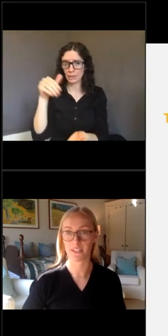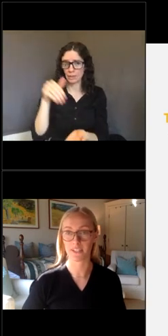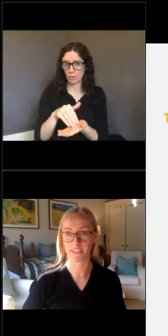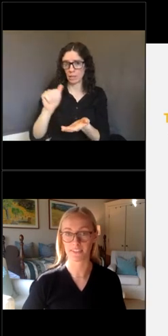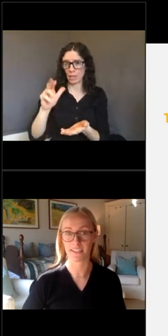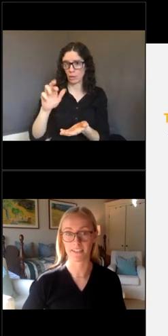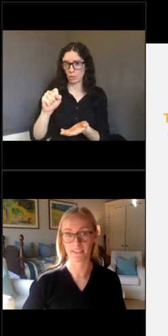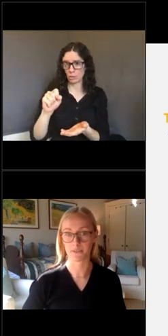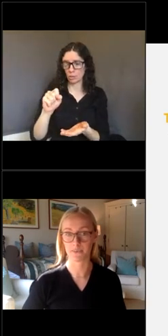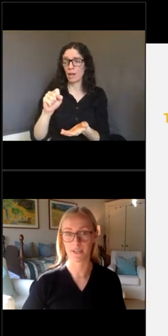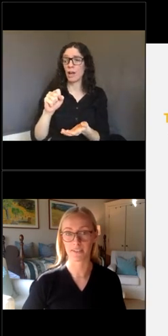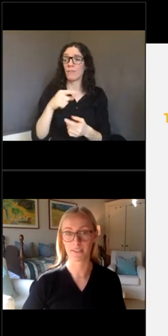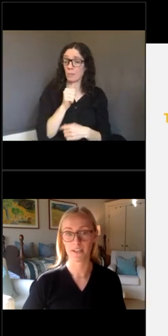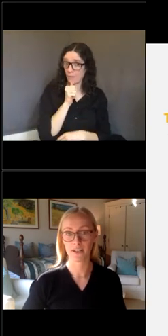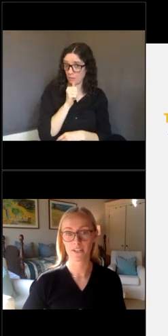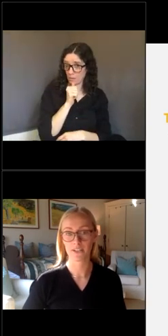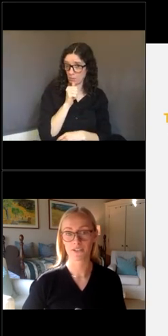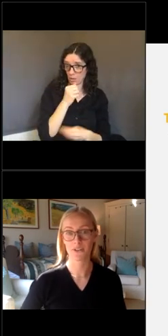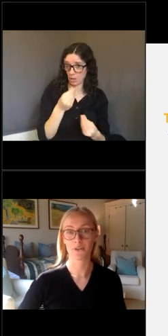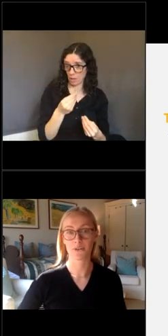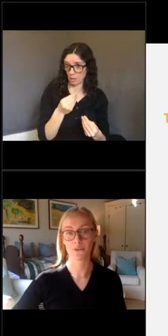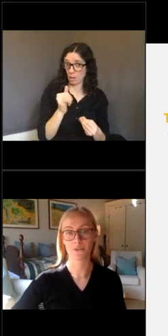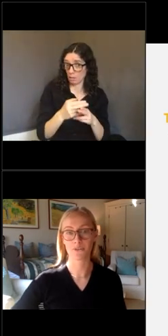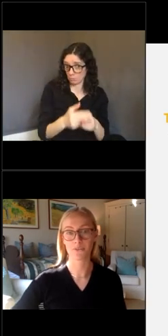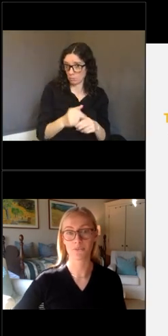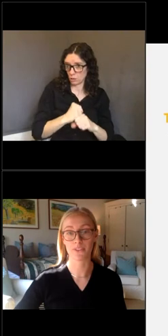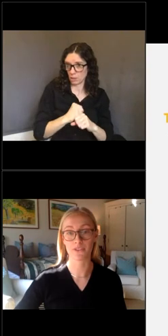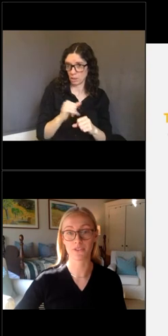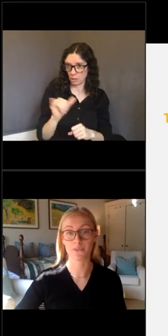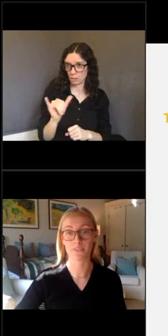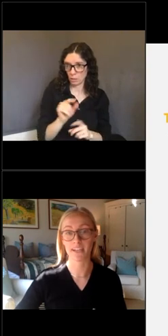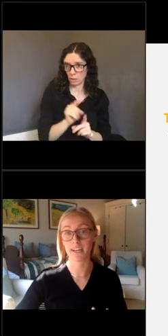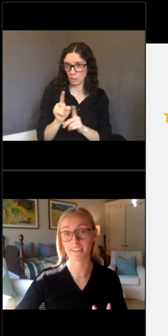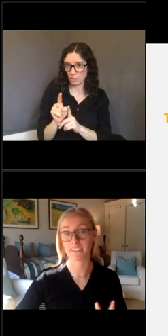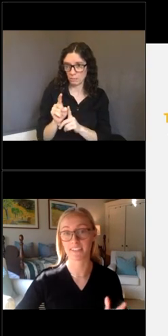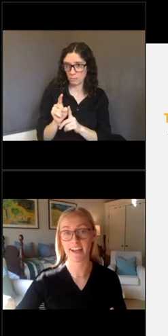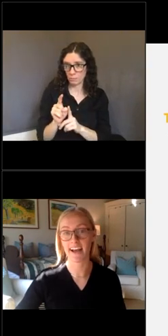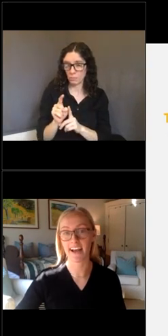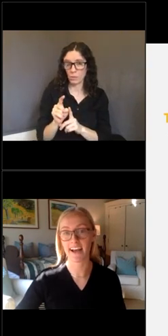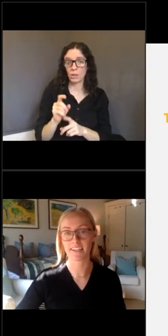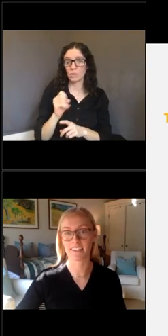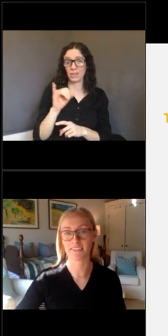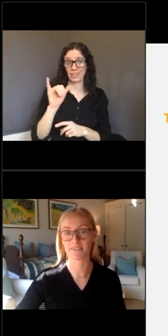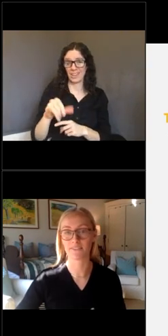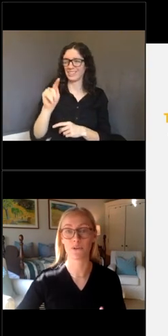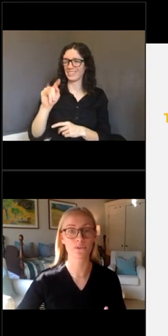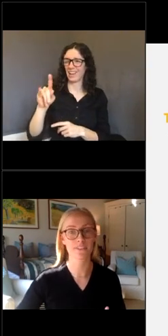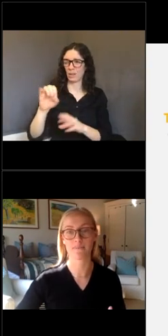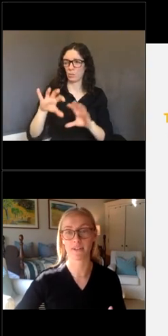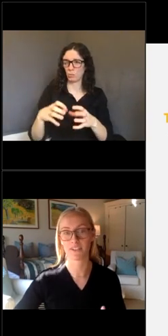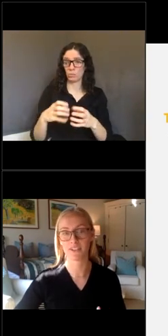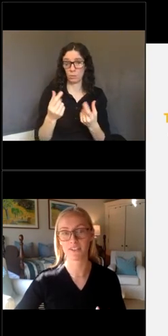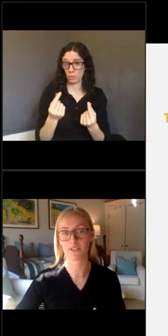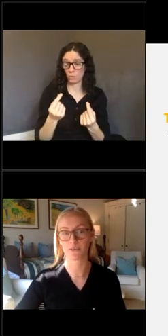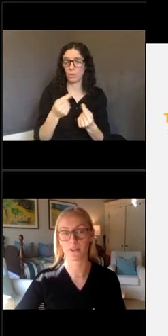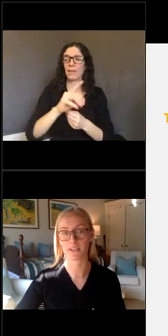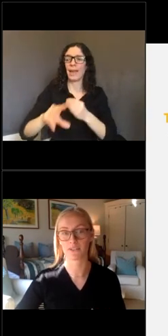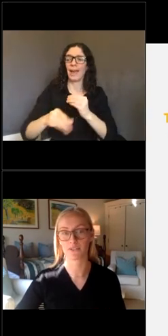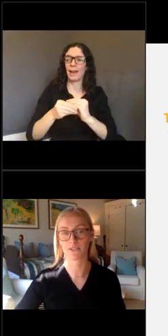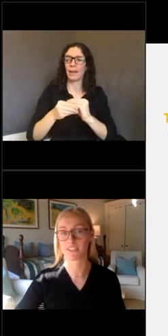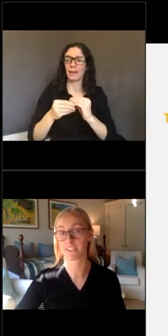private protected land as well. So what this group does is they add a local dimension